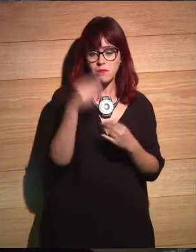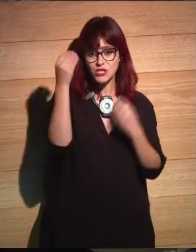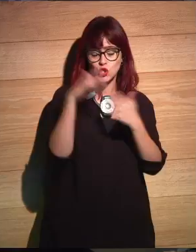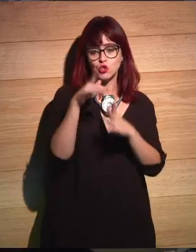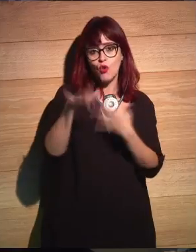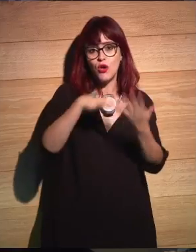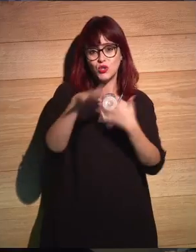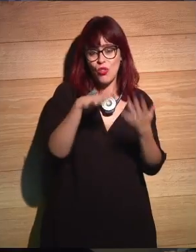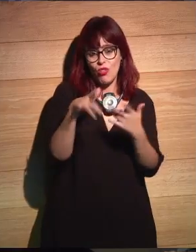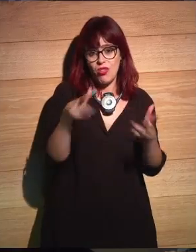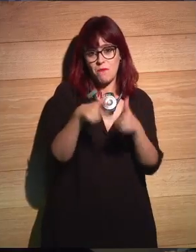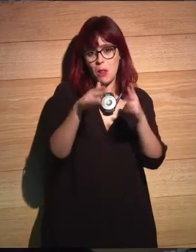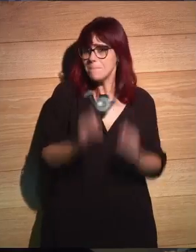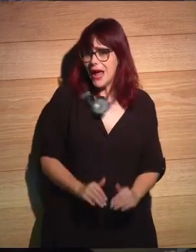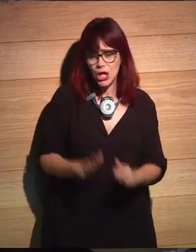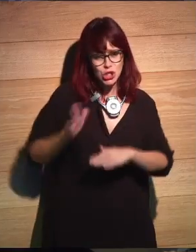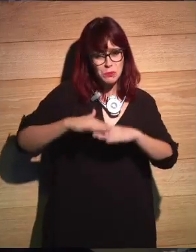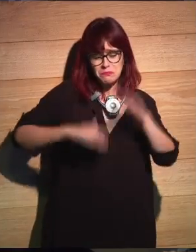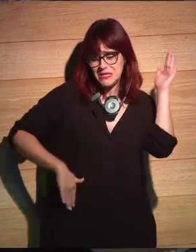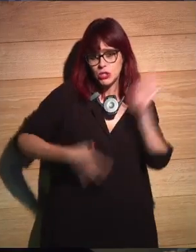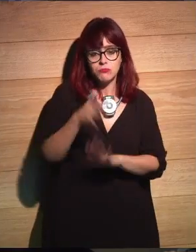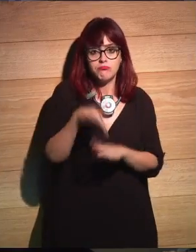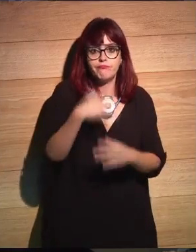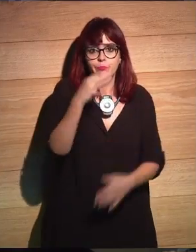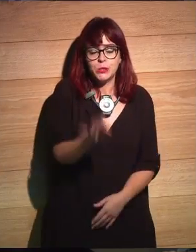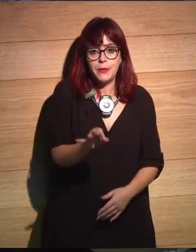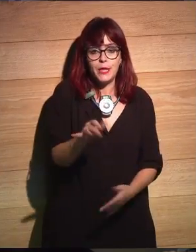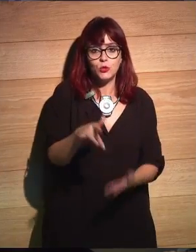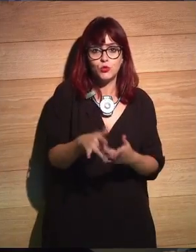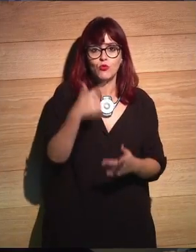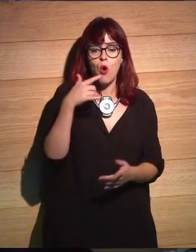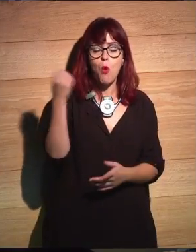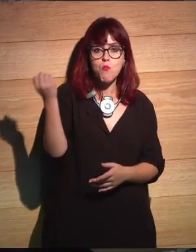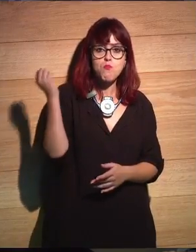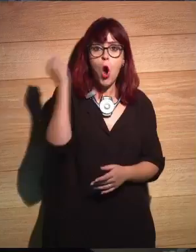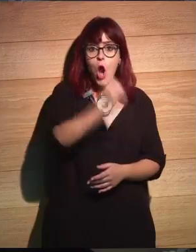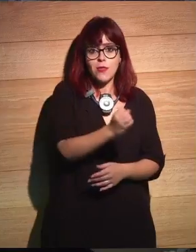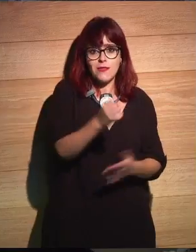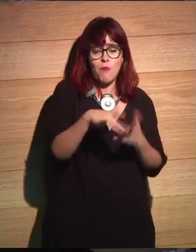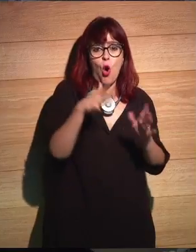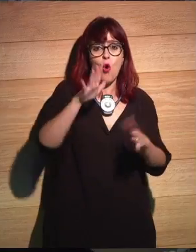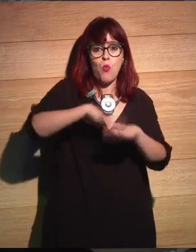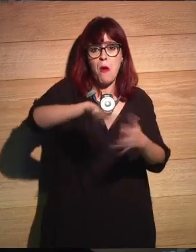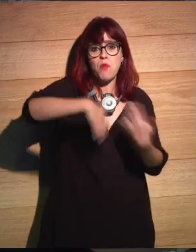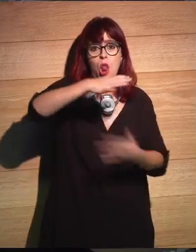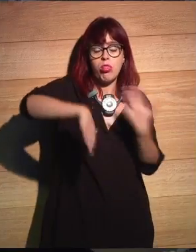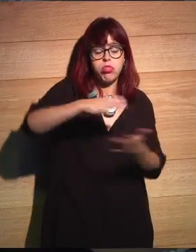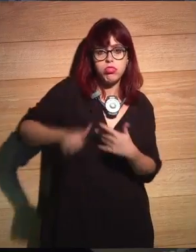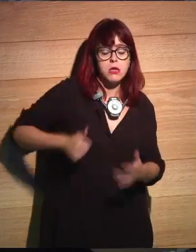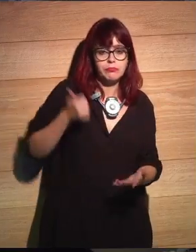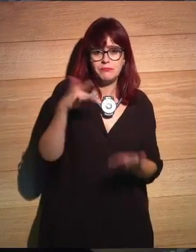very few chances of dying of random violence. I will have